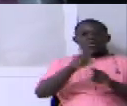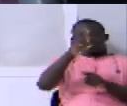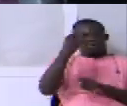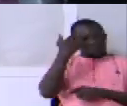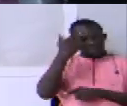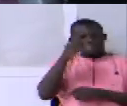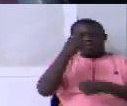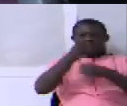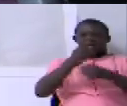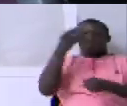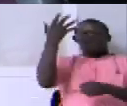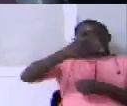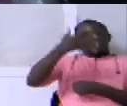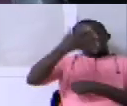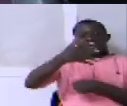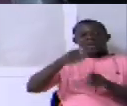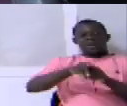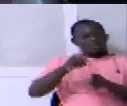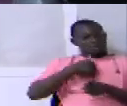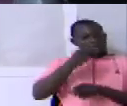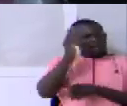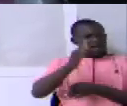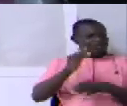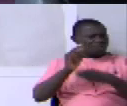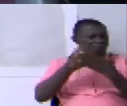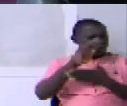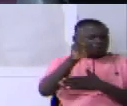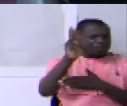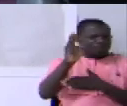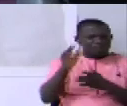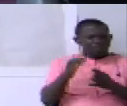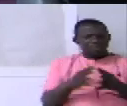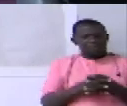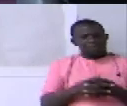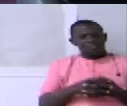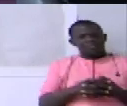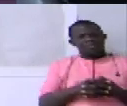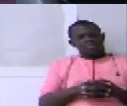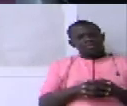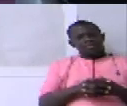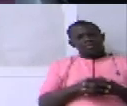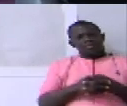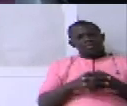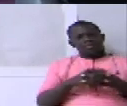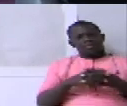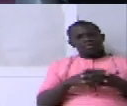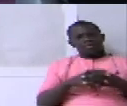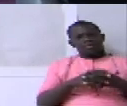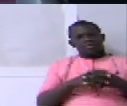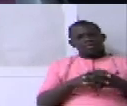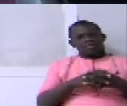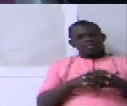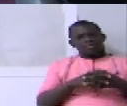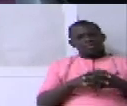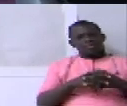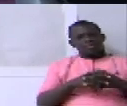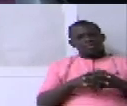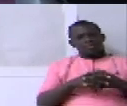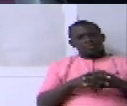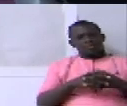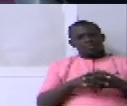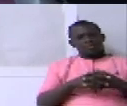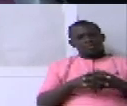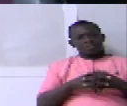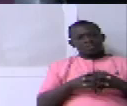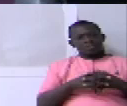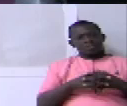15. Am I right? Ngaya nyi moy biribe Fallu budela inyanta busadanya tan nim fulale dilala bari